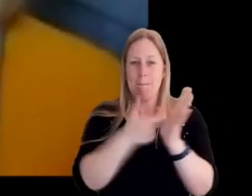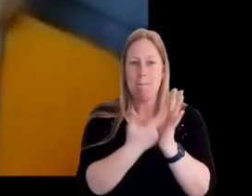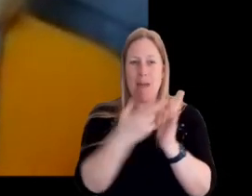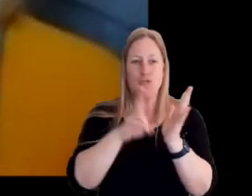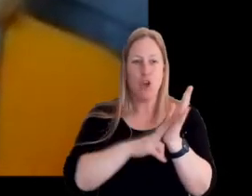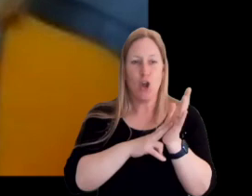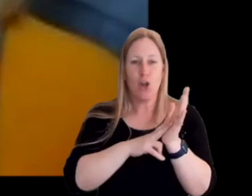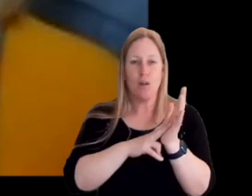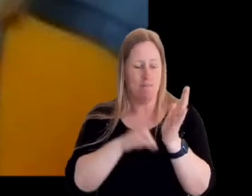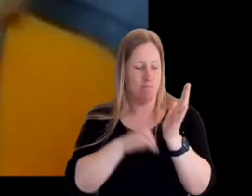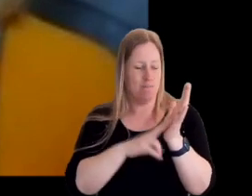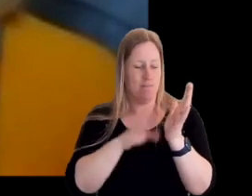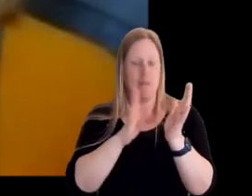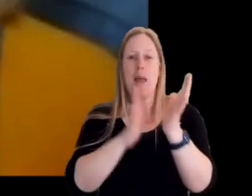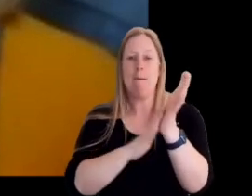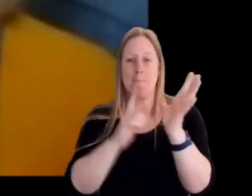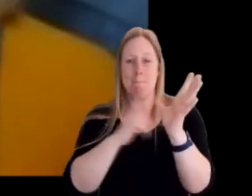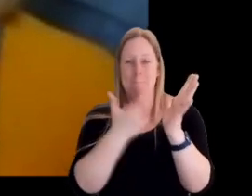It's Marion,